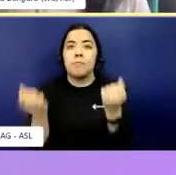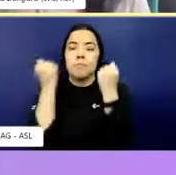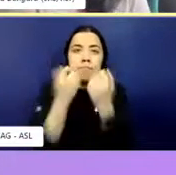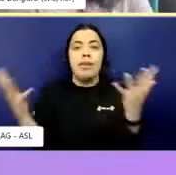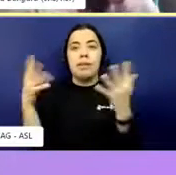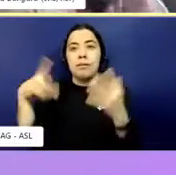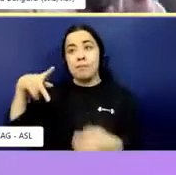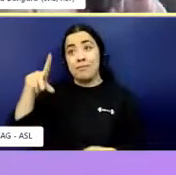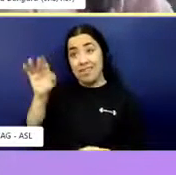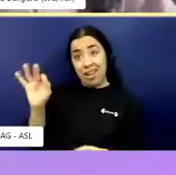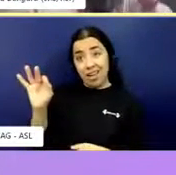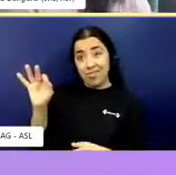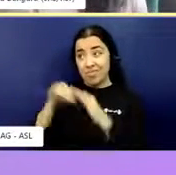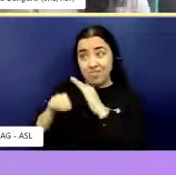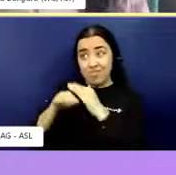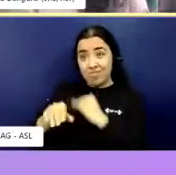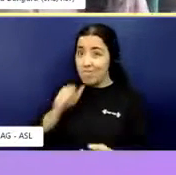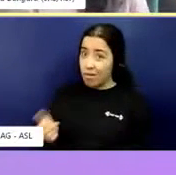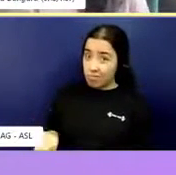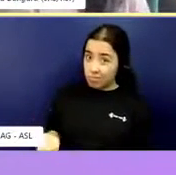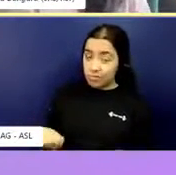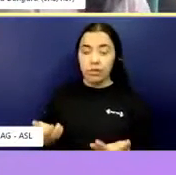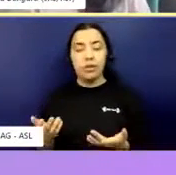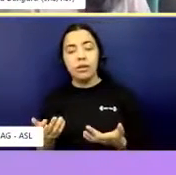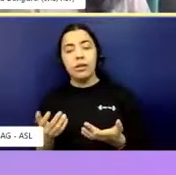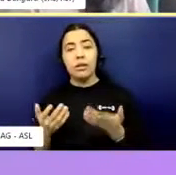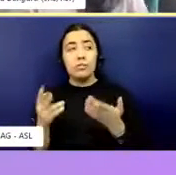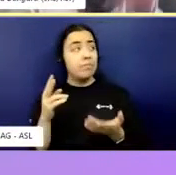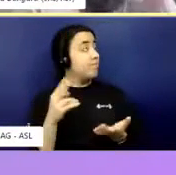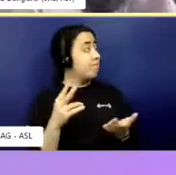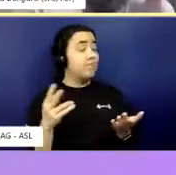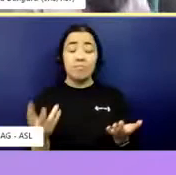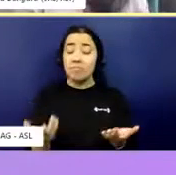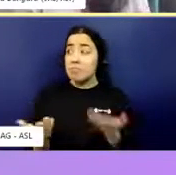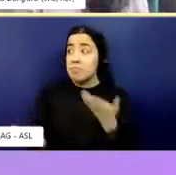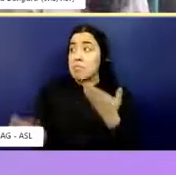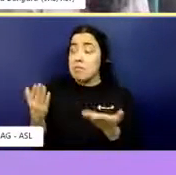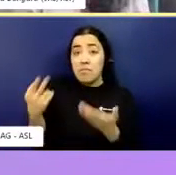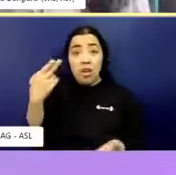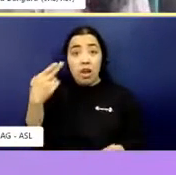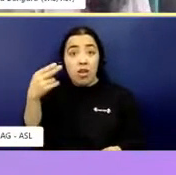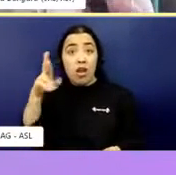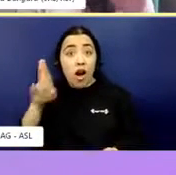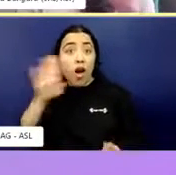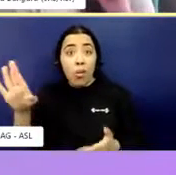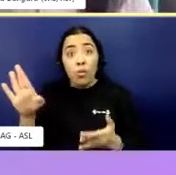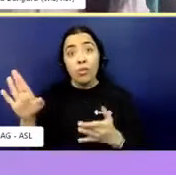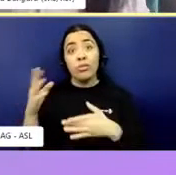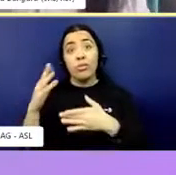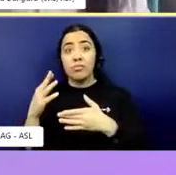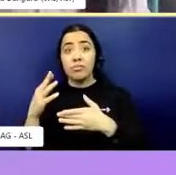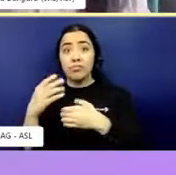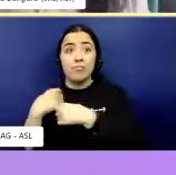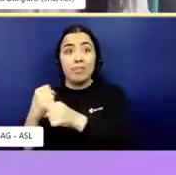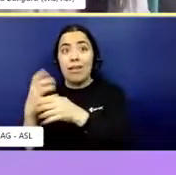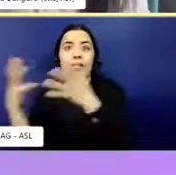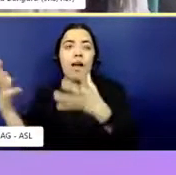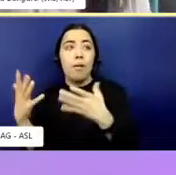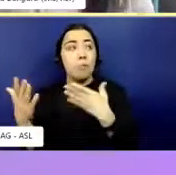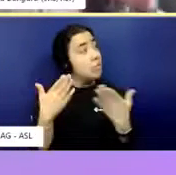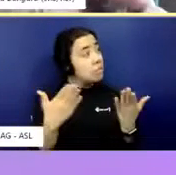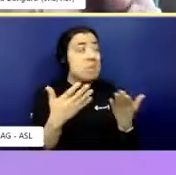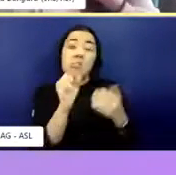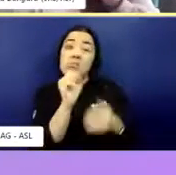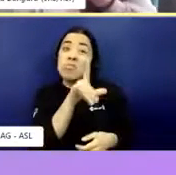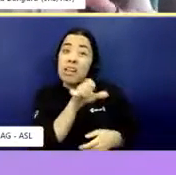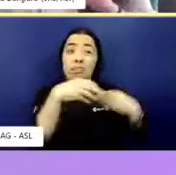PDFs. Looking around, you can probably guess, oh, maybe HR is having to produce a lot. Maybe sales is having to do a